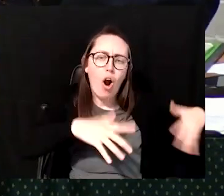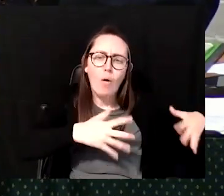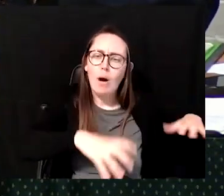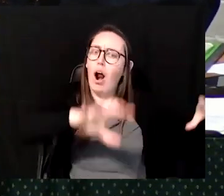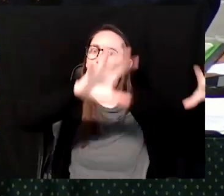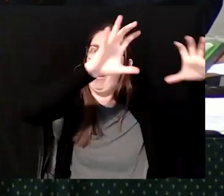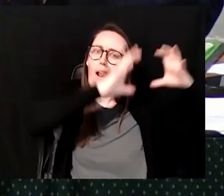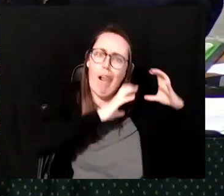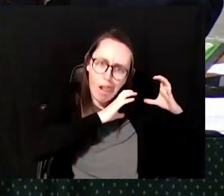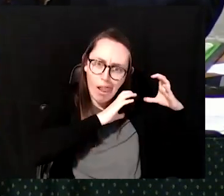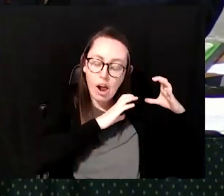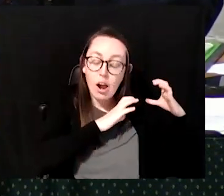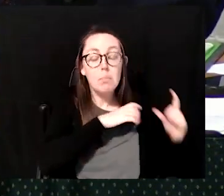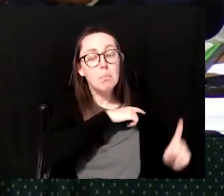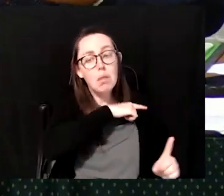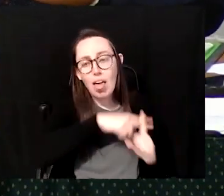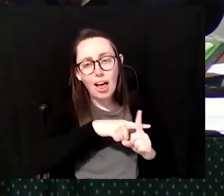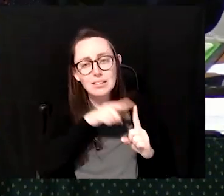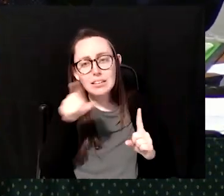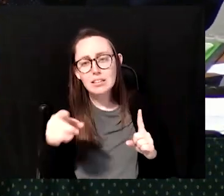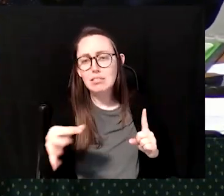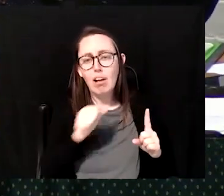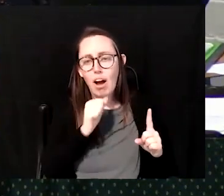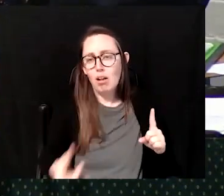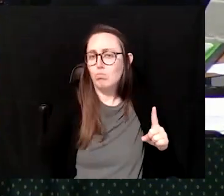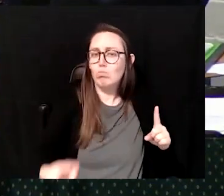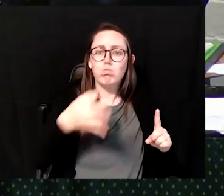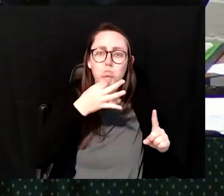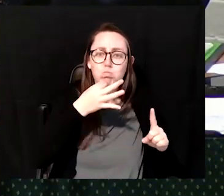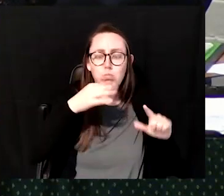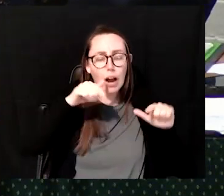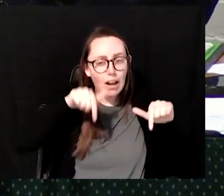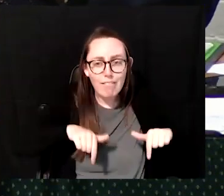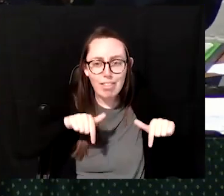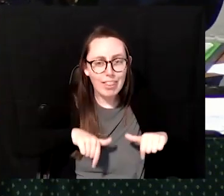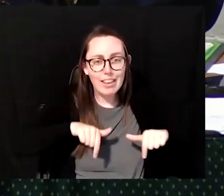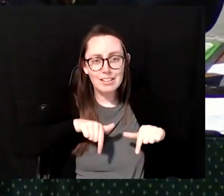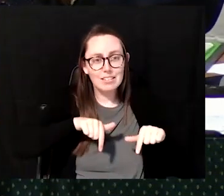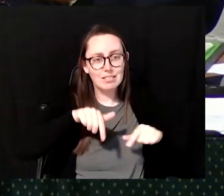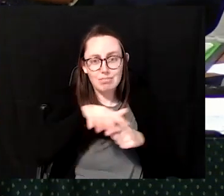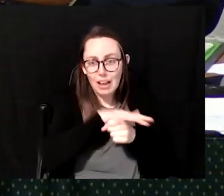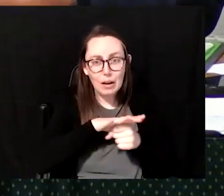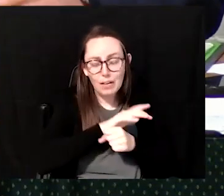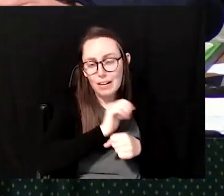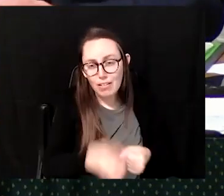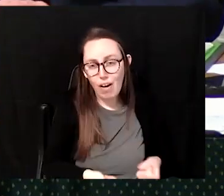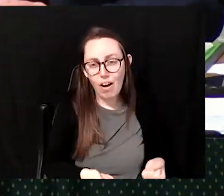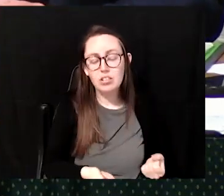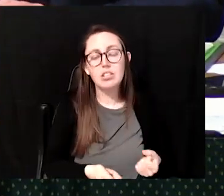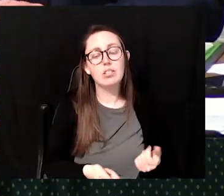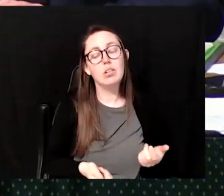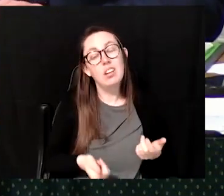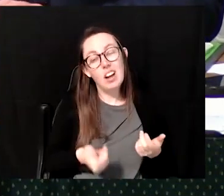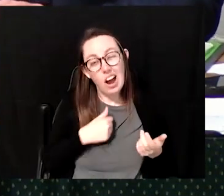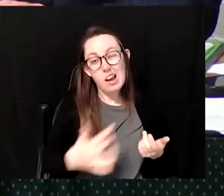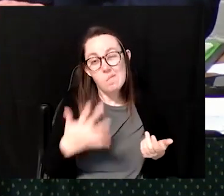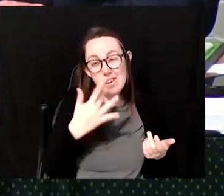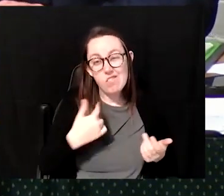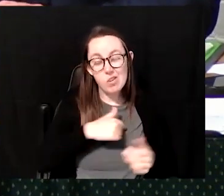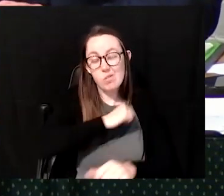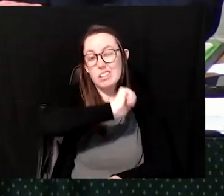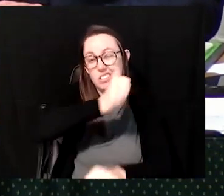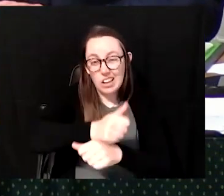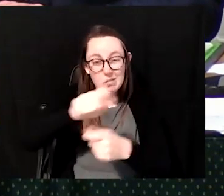expertise in this area and so I would like us to engage subject matter experts so that we can make progress on this